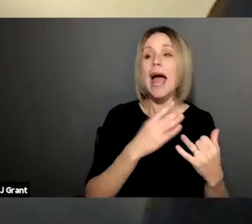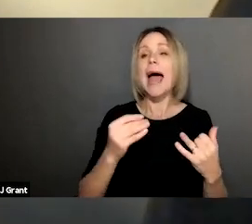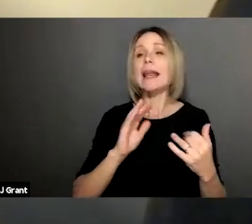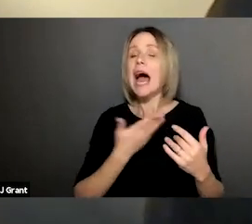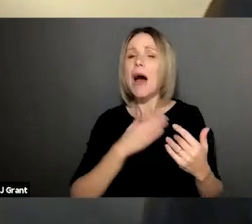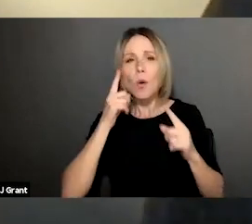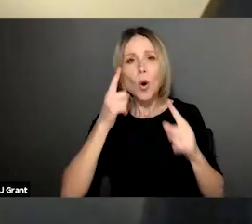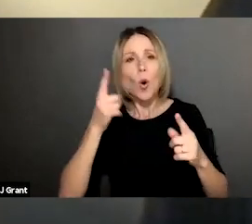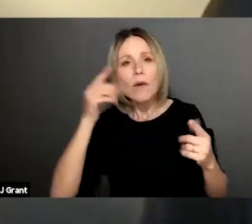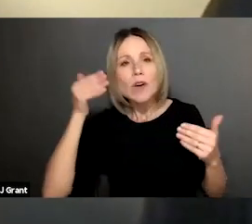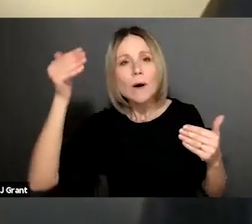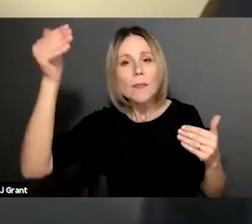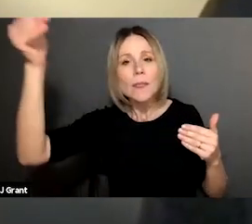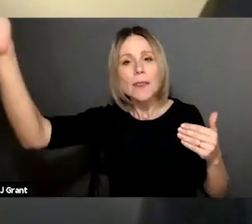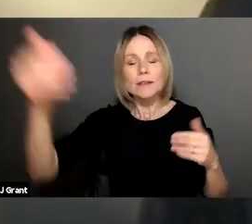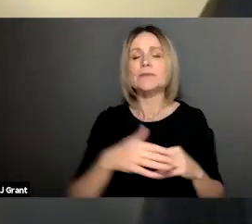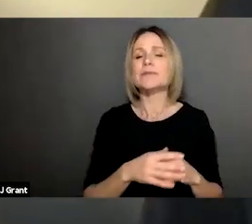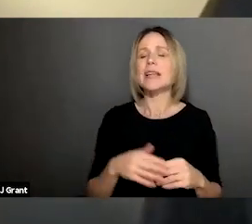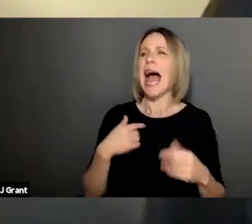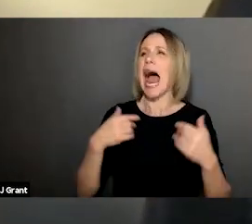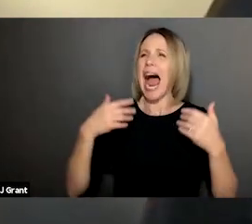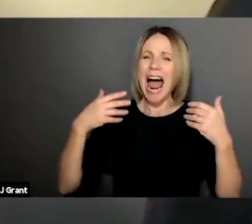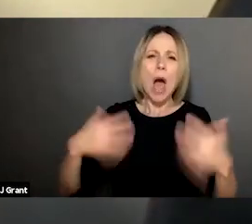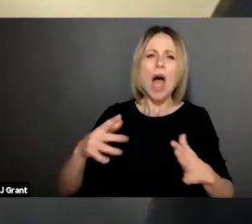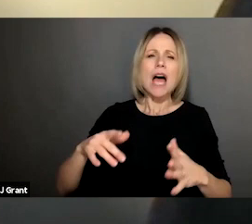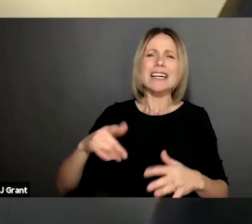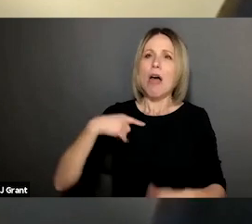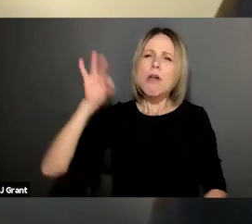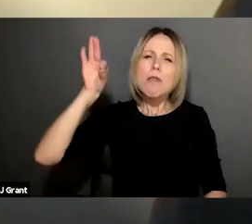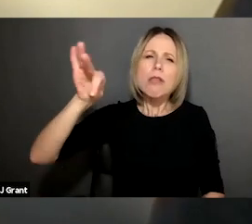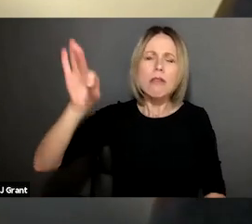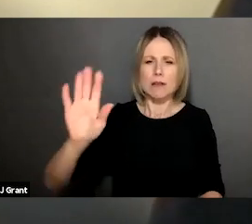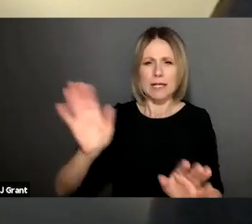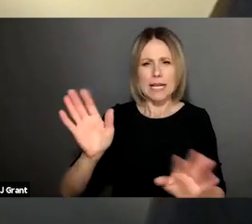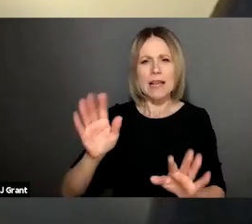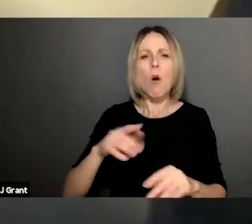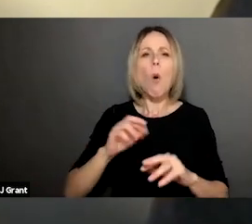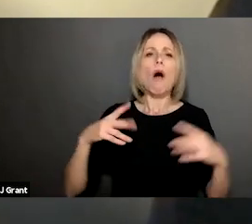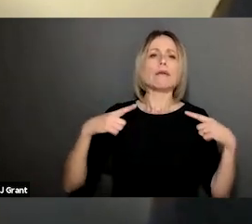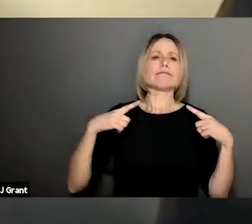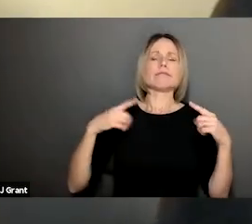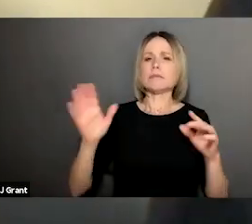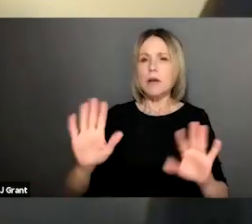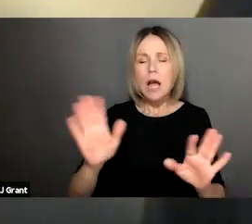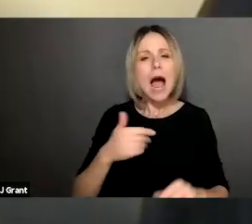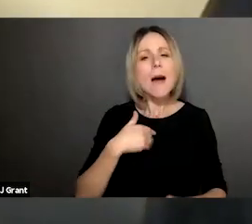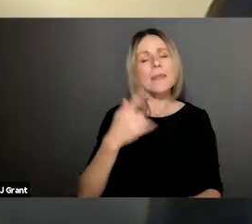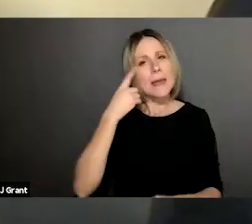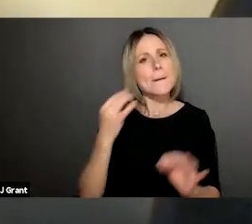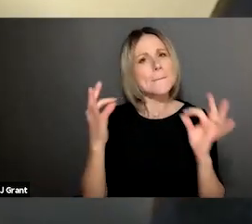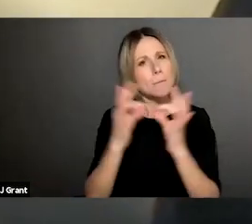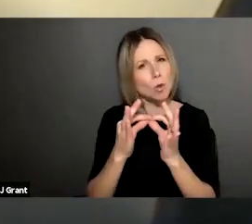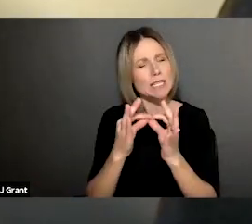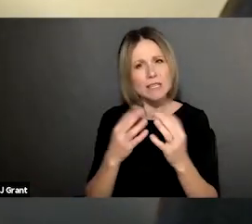a laggard on that. I think it's important to say like, hey, it's kind of interesting in the state of Maine. It's